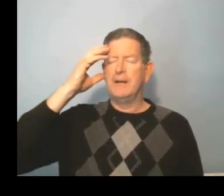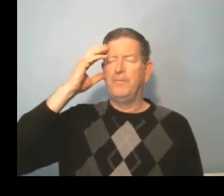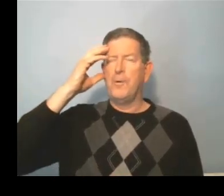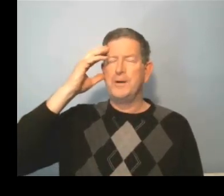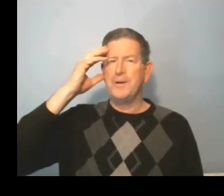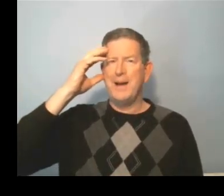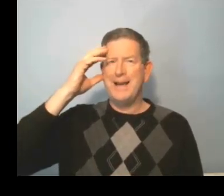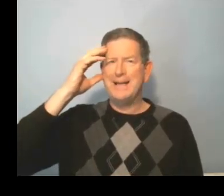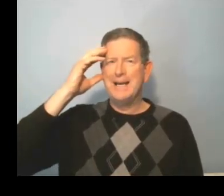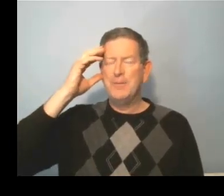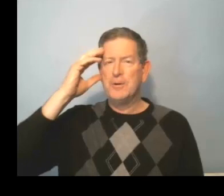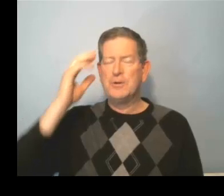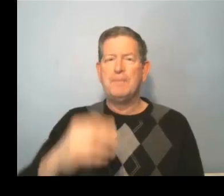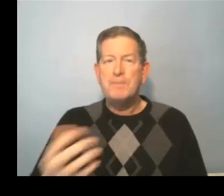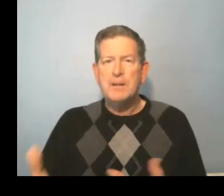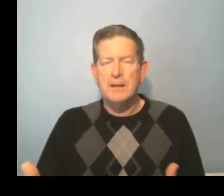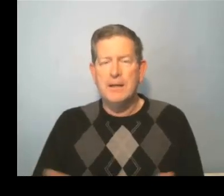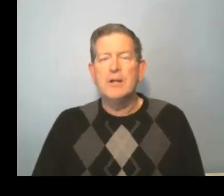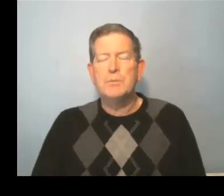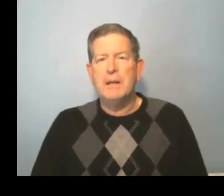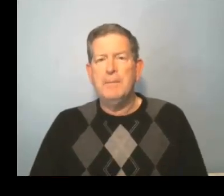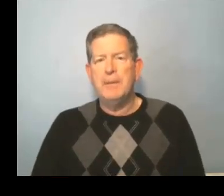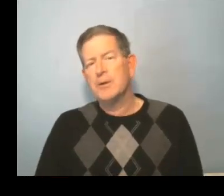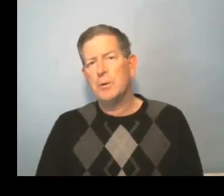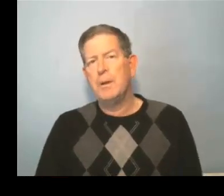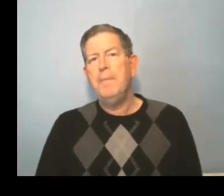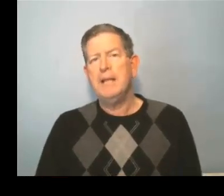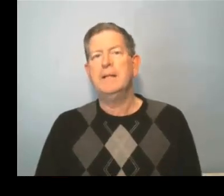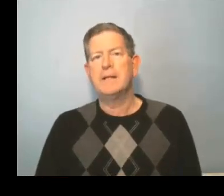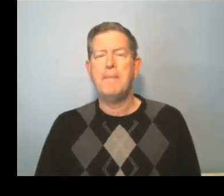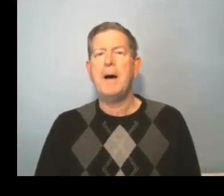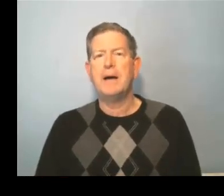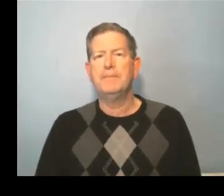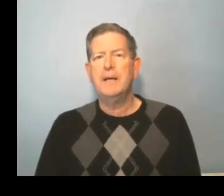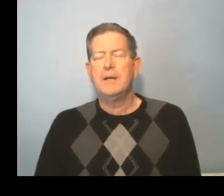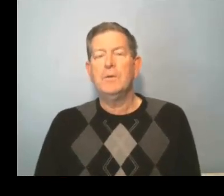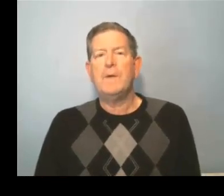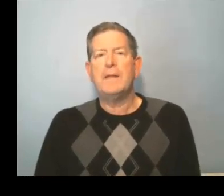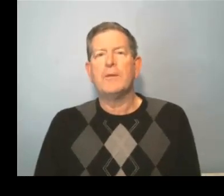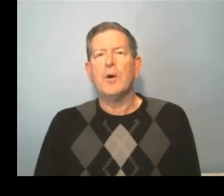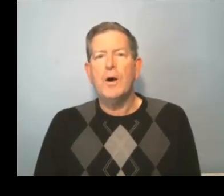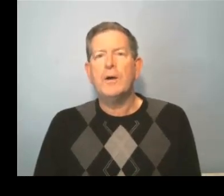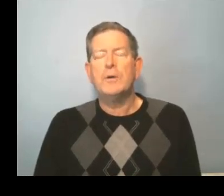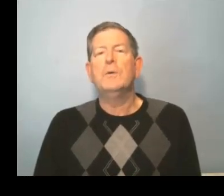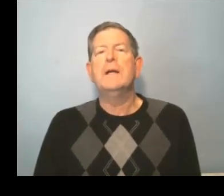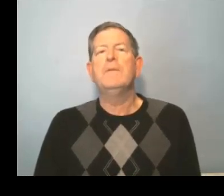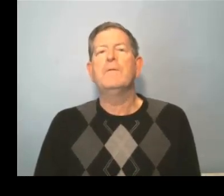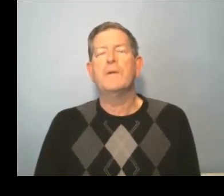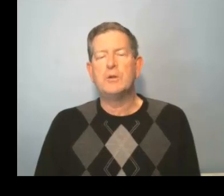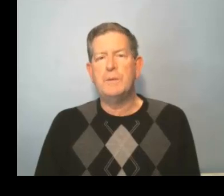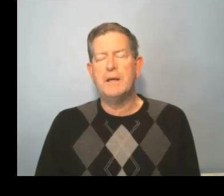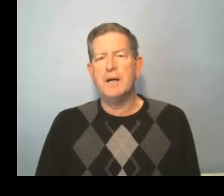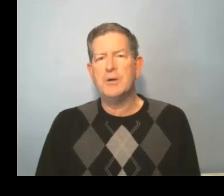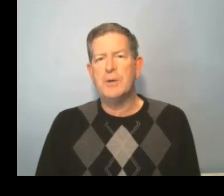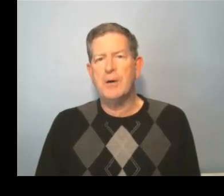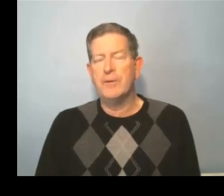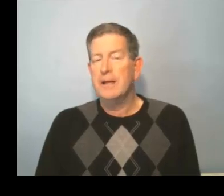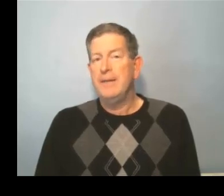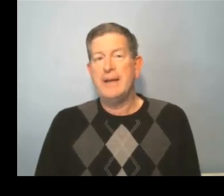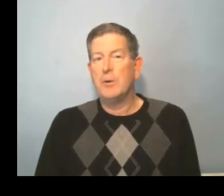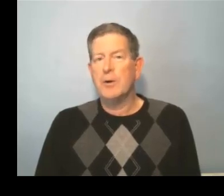get that 4 in your mind, which English-speaking people are so dependent upon. You'll find that the longer you live in a French-speaking